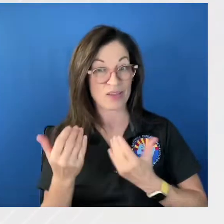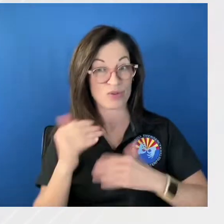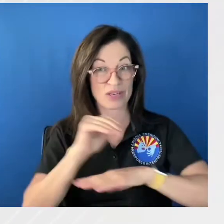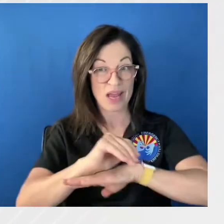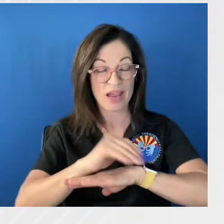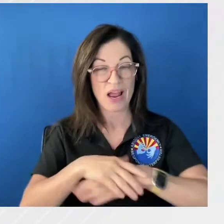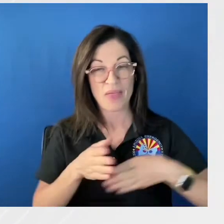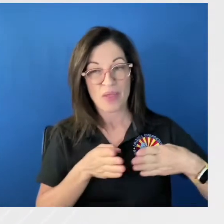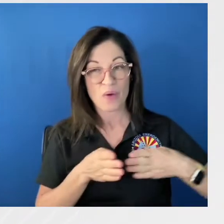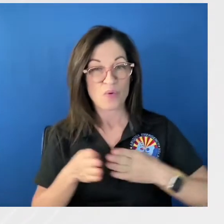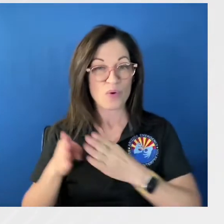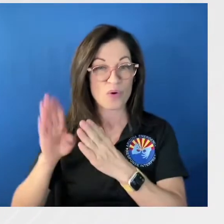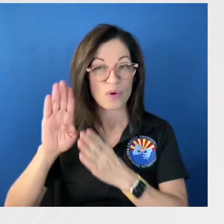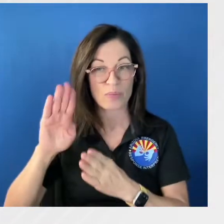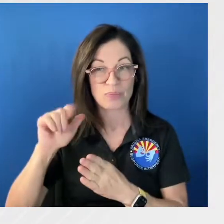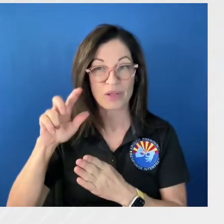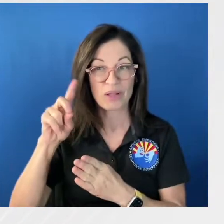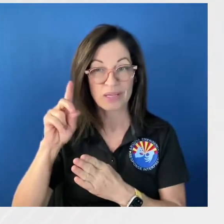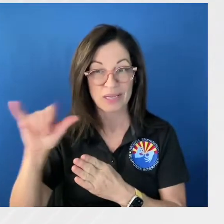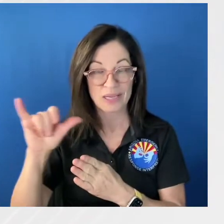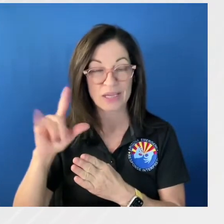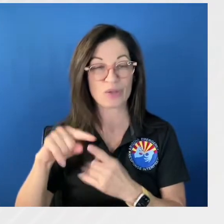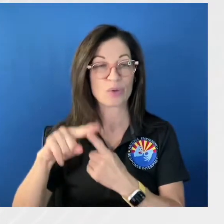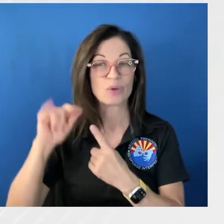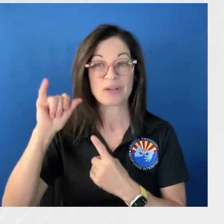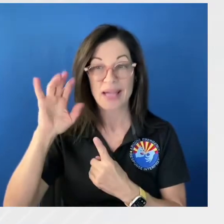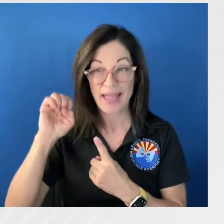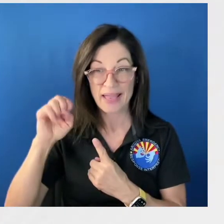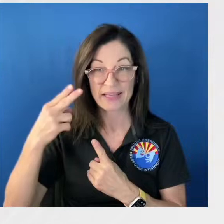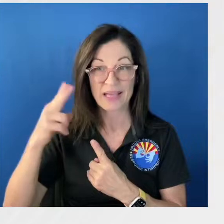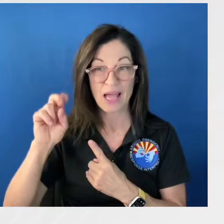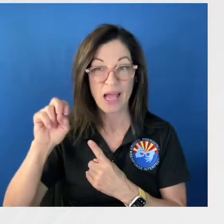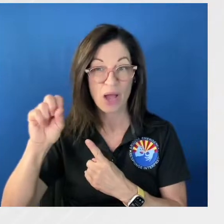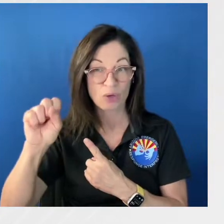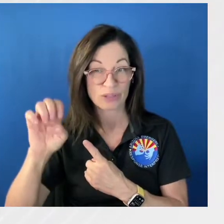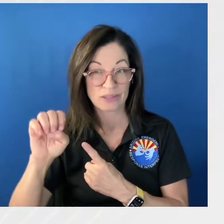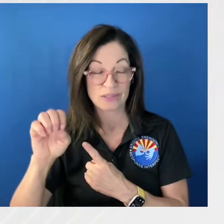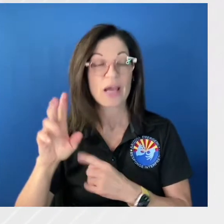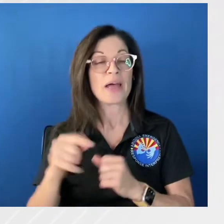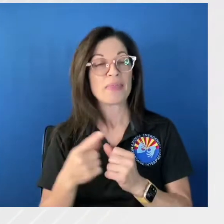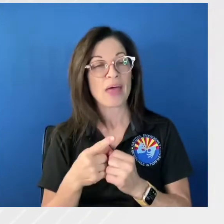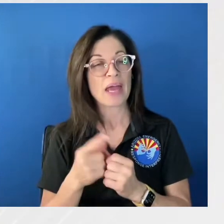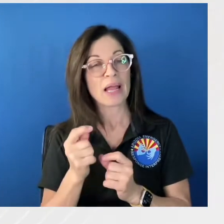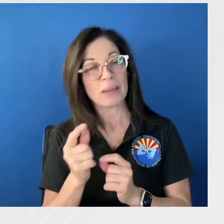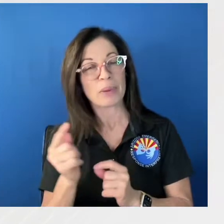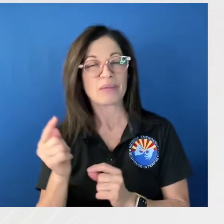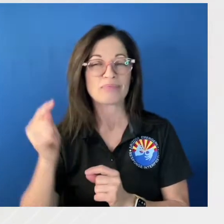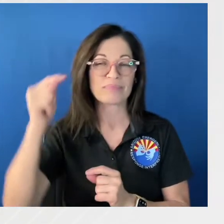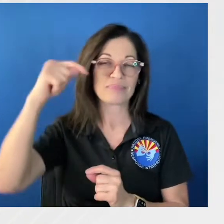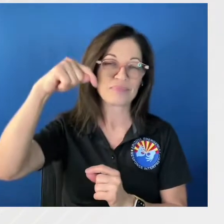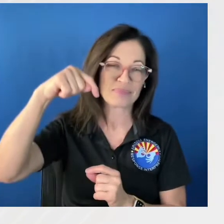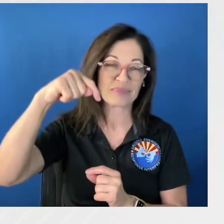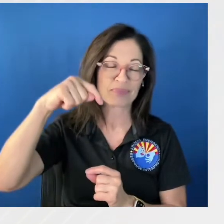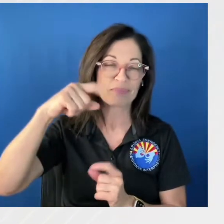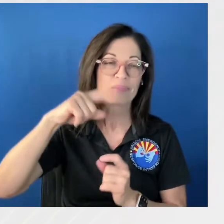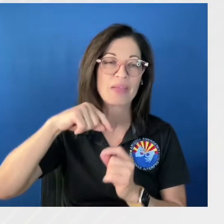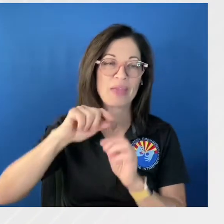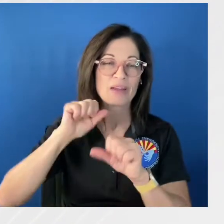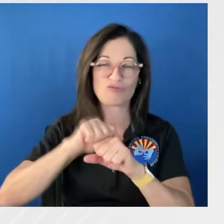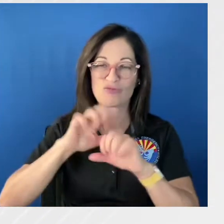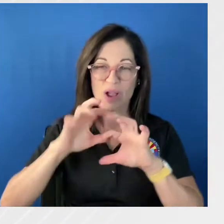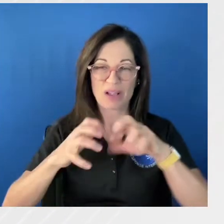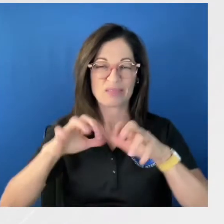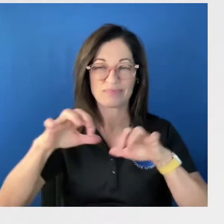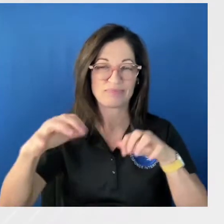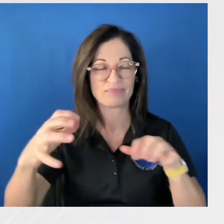up to Ice House. And then we were able to poke up a little bit up this flank going here, and then it rocks out, and this is all